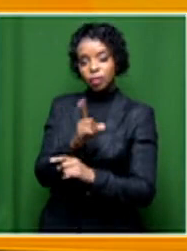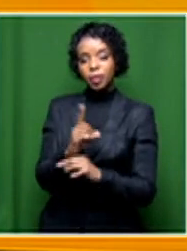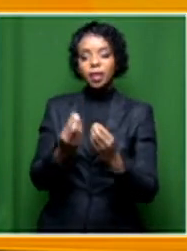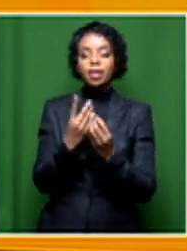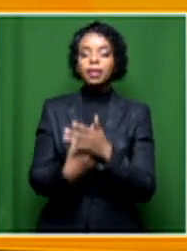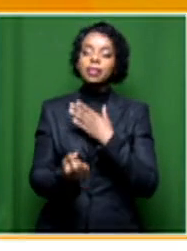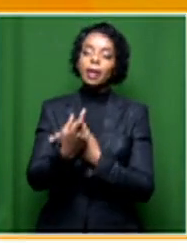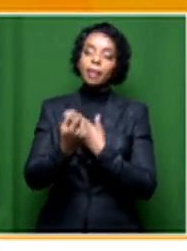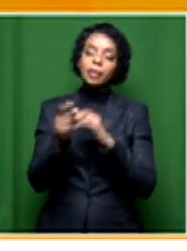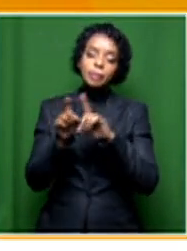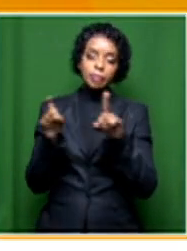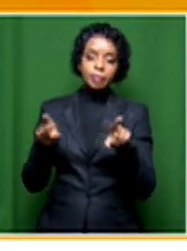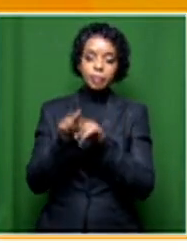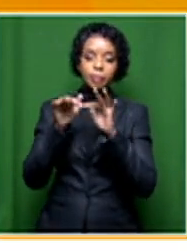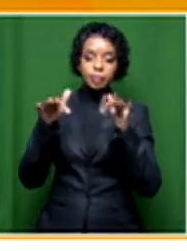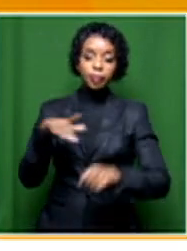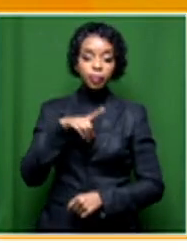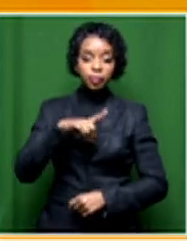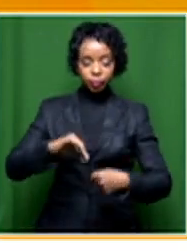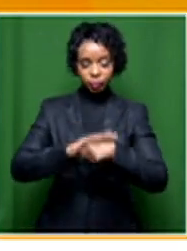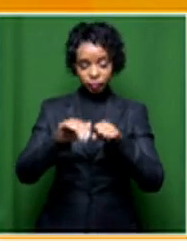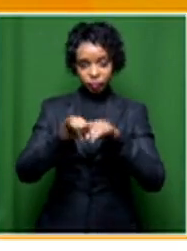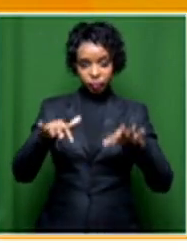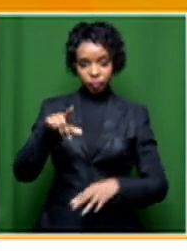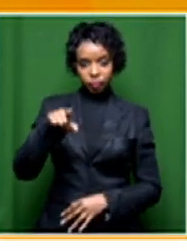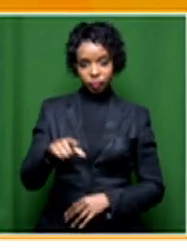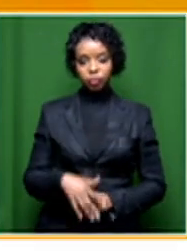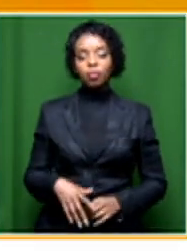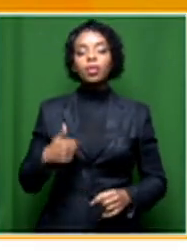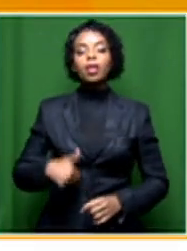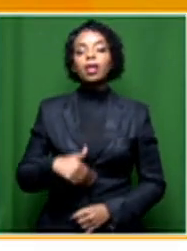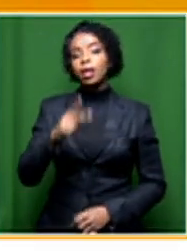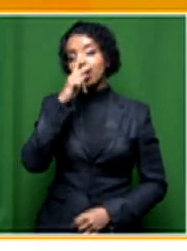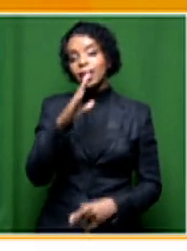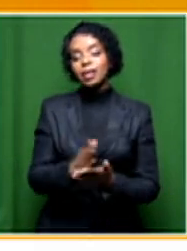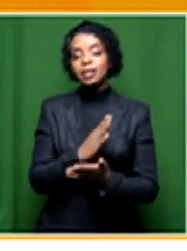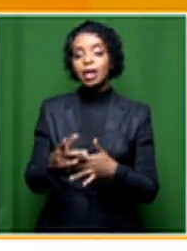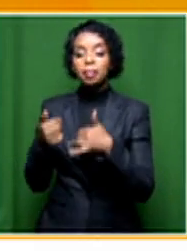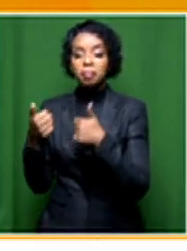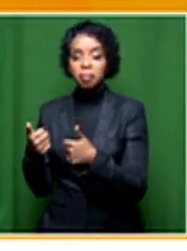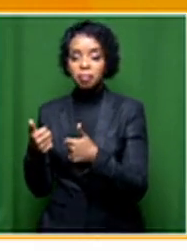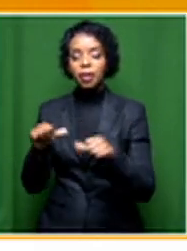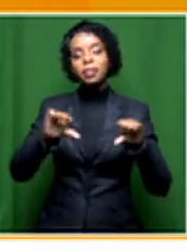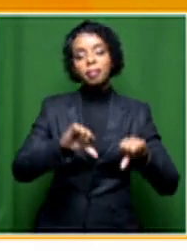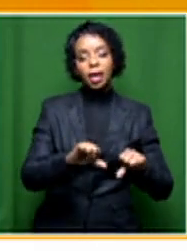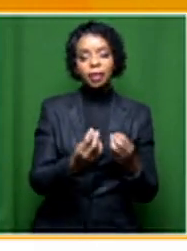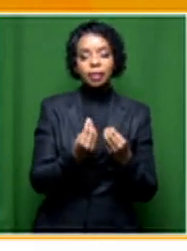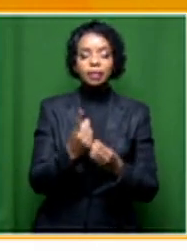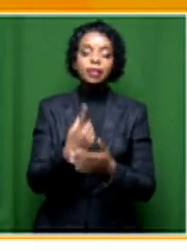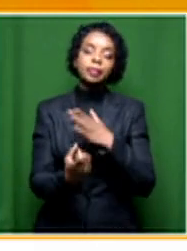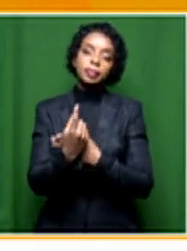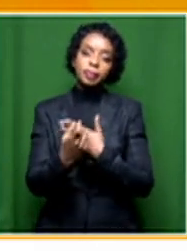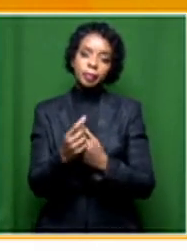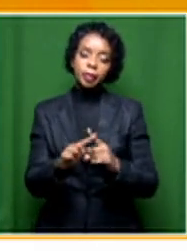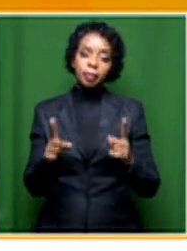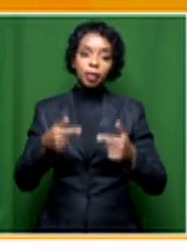brought about by COVID-19. Now, looking at, some of the good and, of course, the bad, but honing in on a